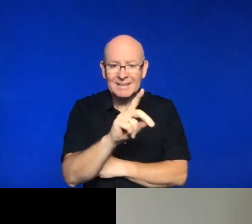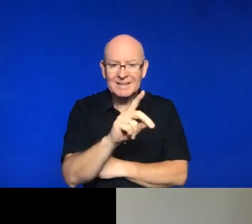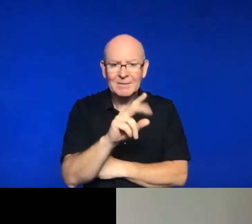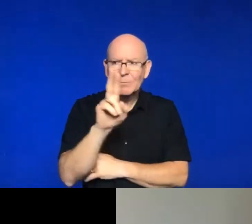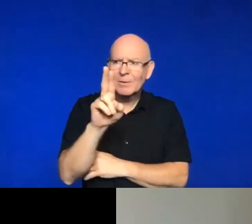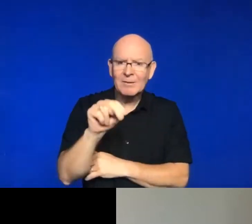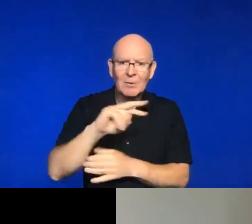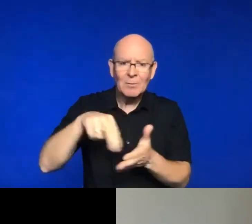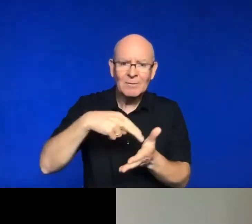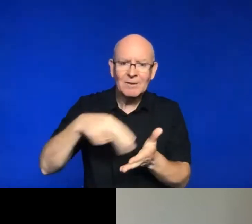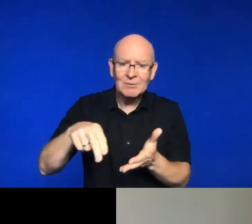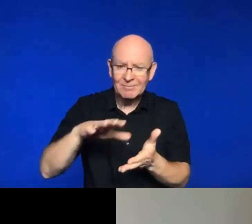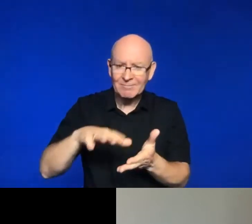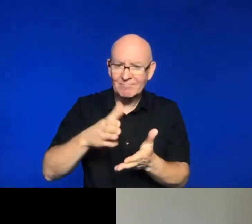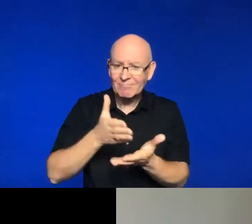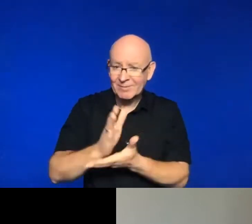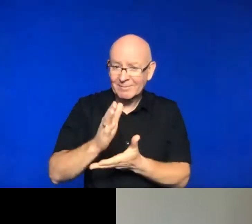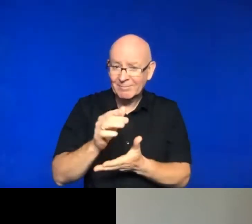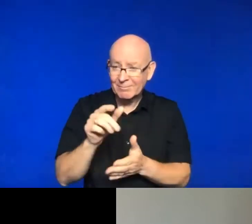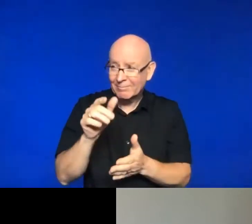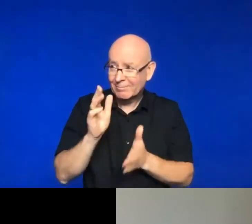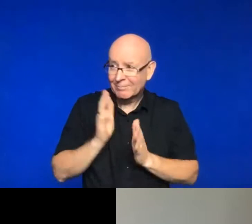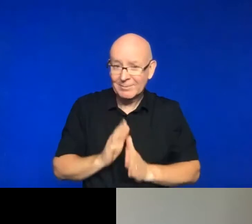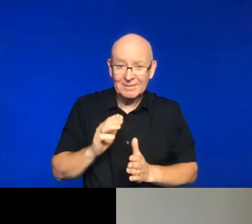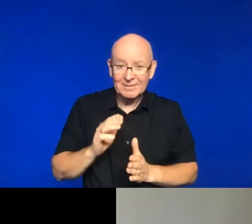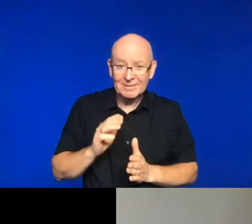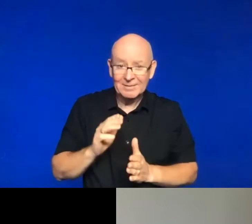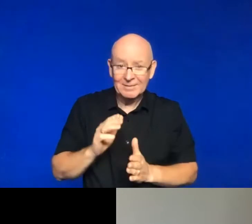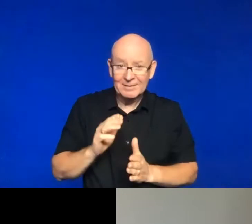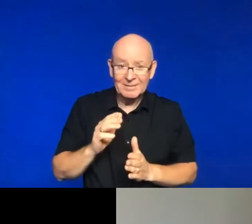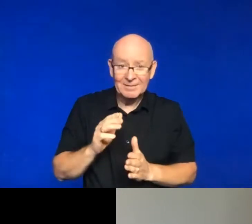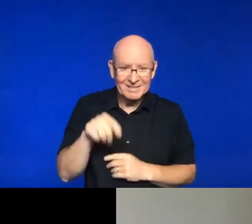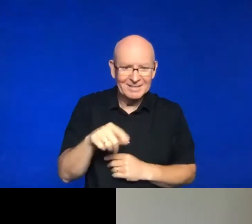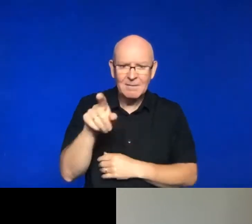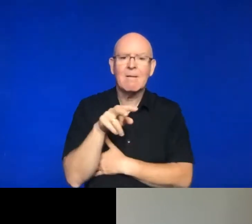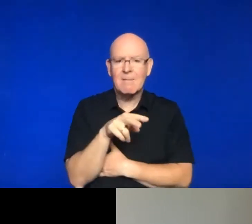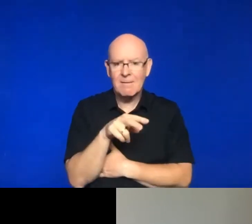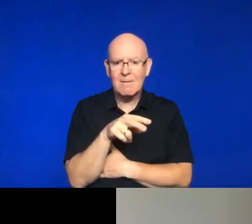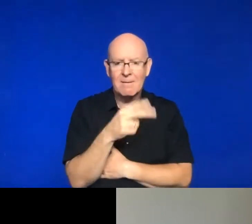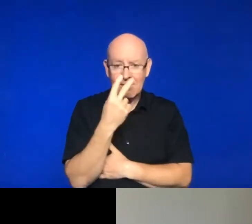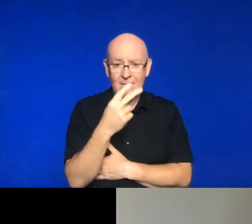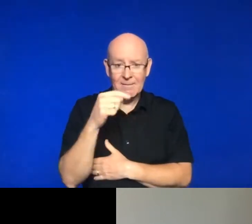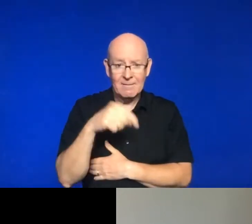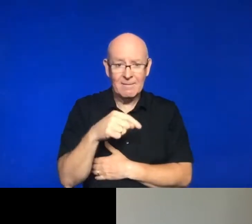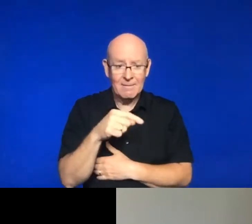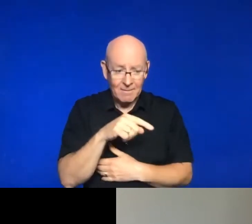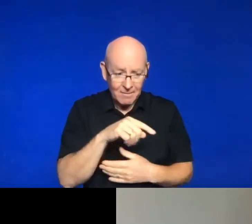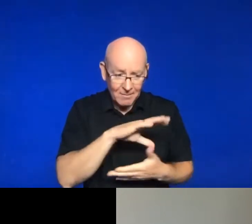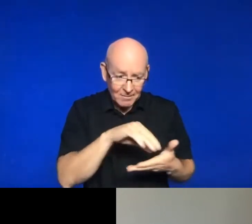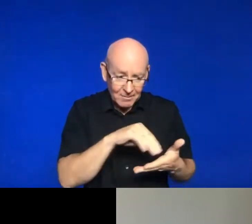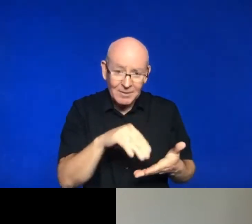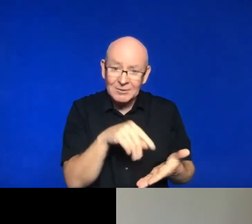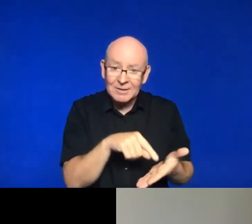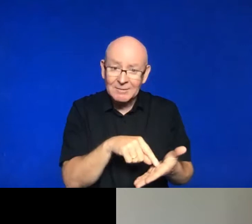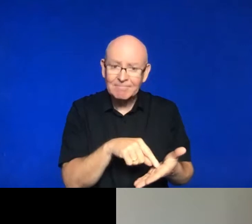convention, but certainly in Article 25 of the CRPD that focus specifically on inclusive